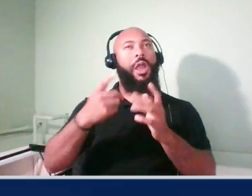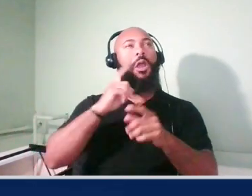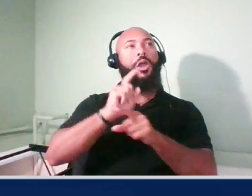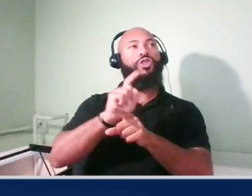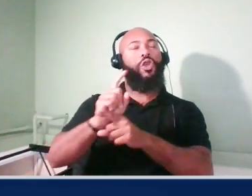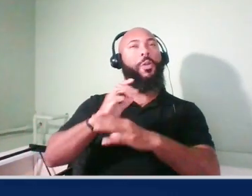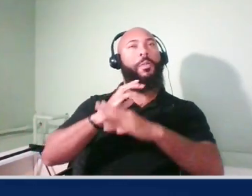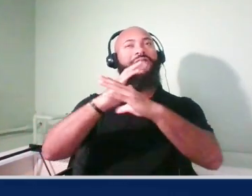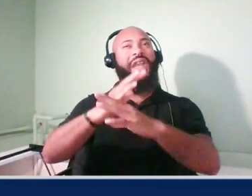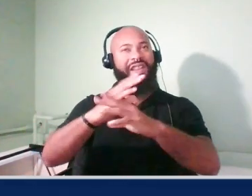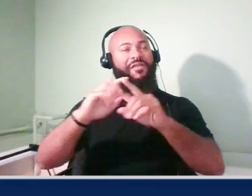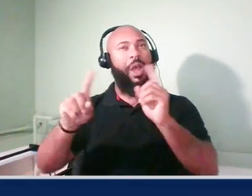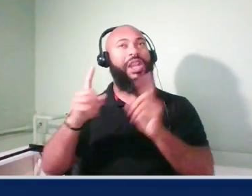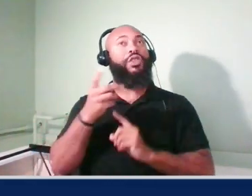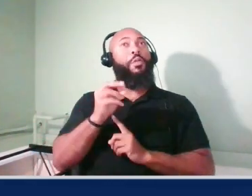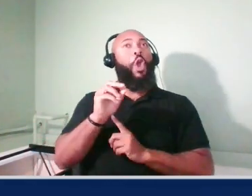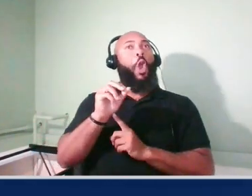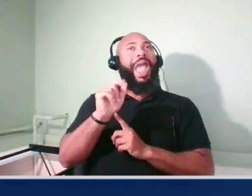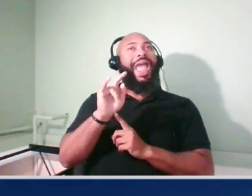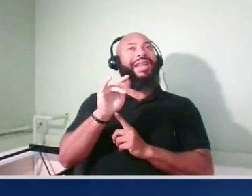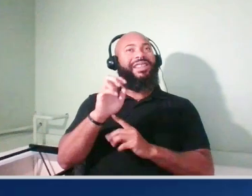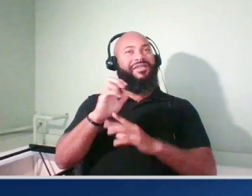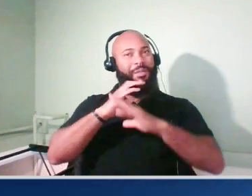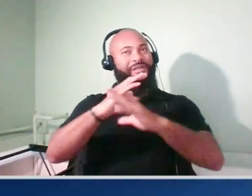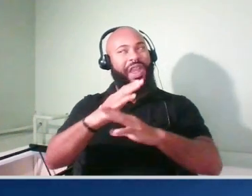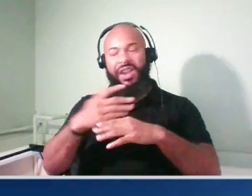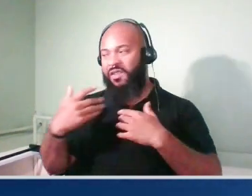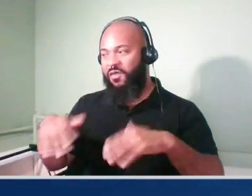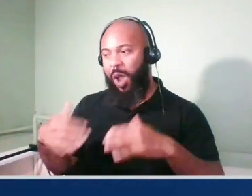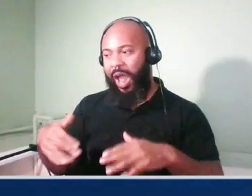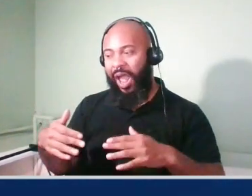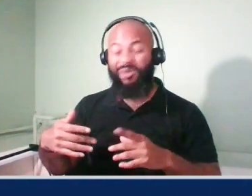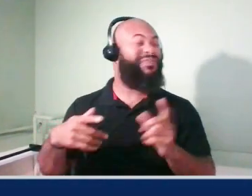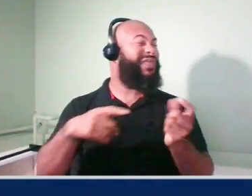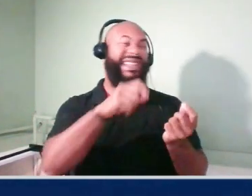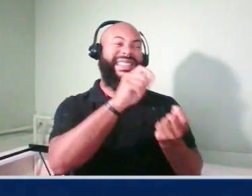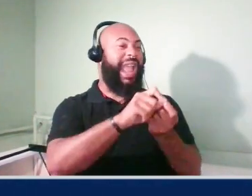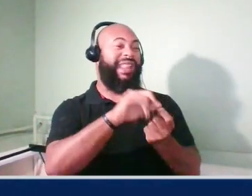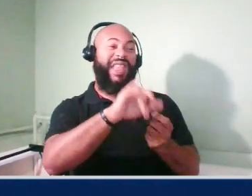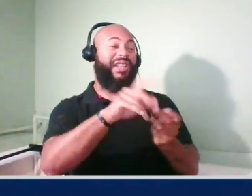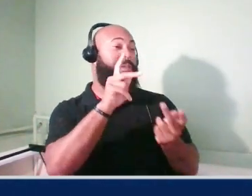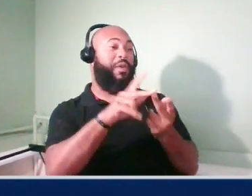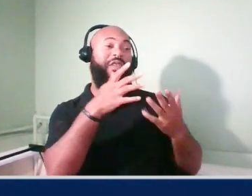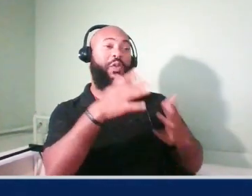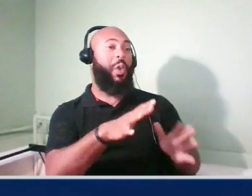preventative. That is correct. Okay. Exactly. Okay. That's got it. Perfect way to put it. Now